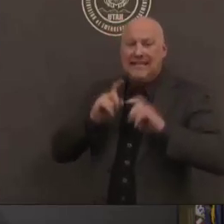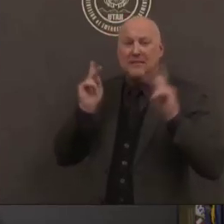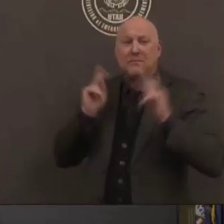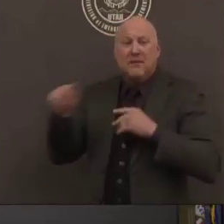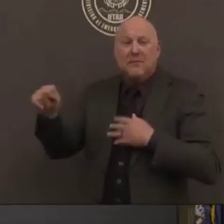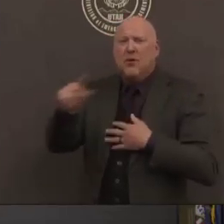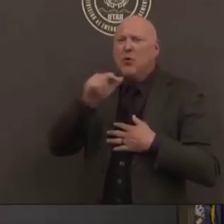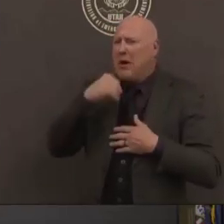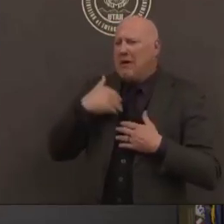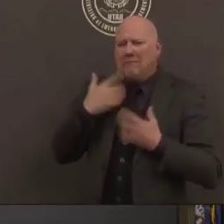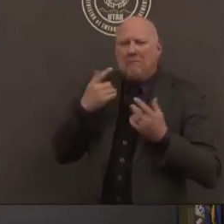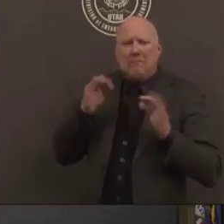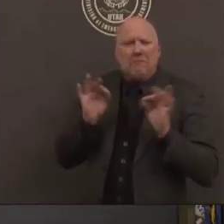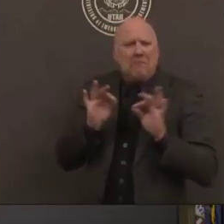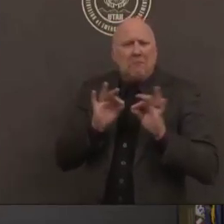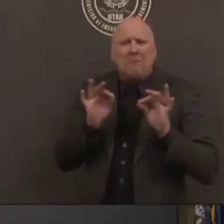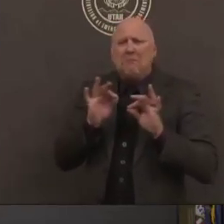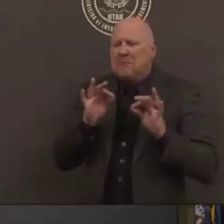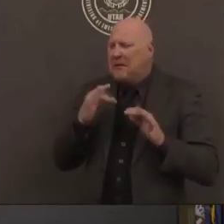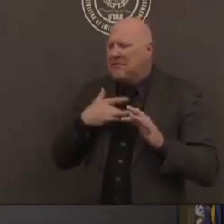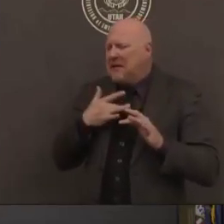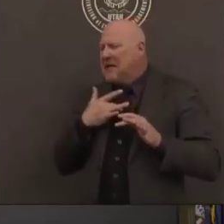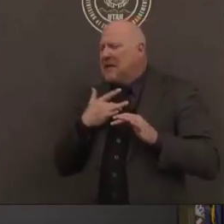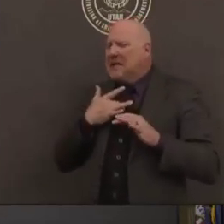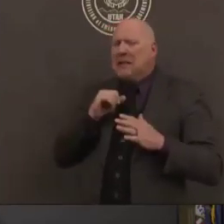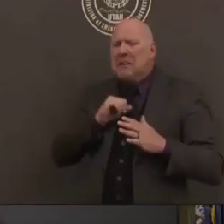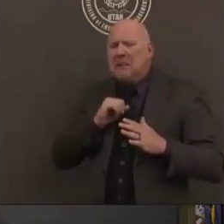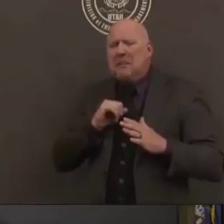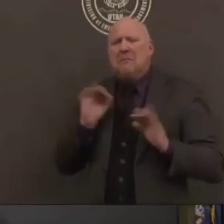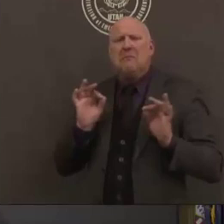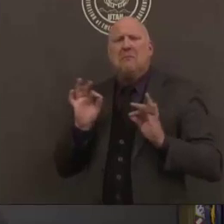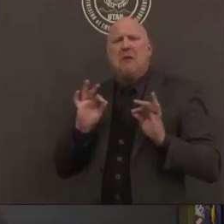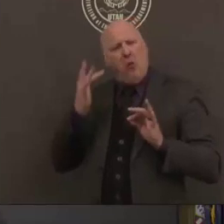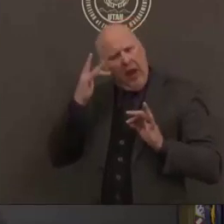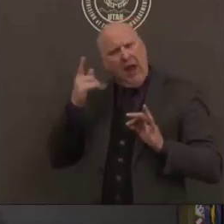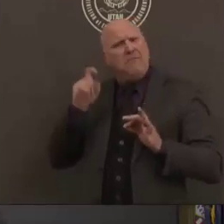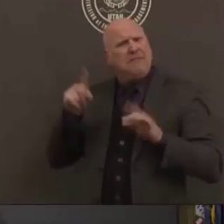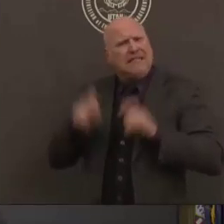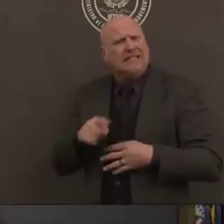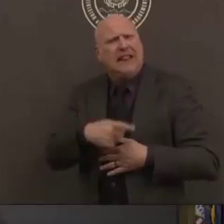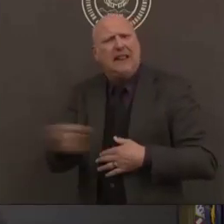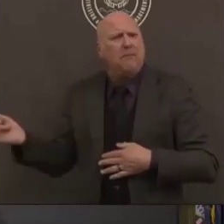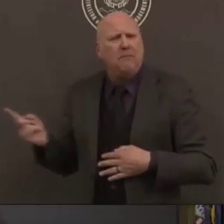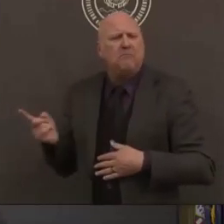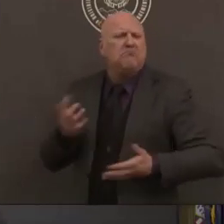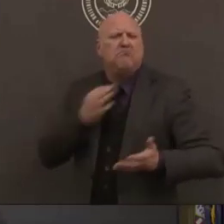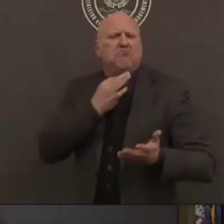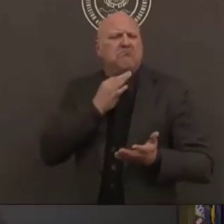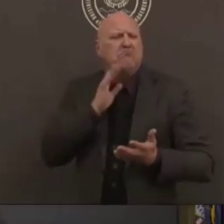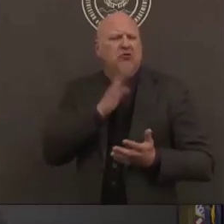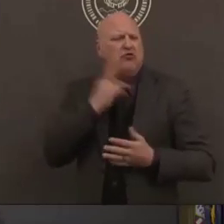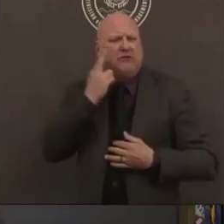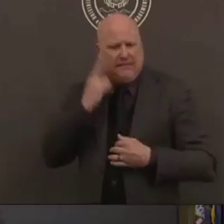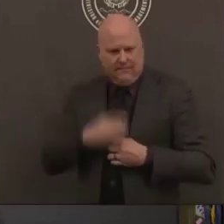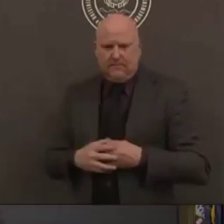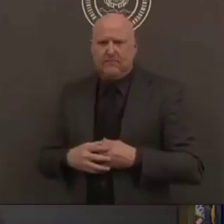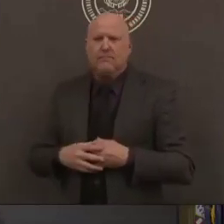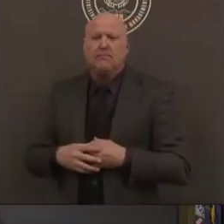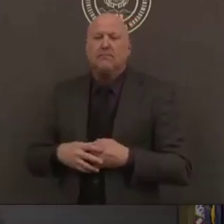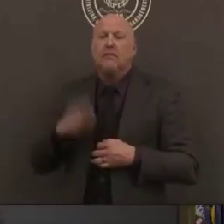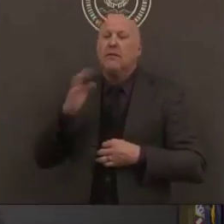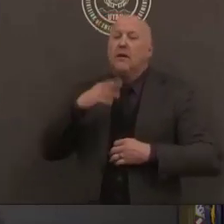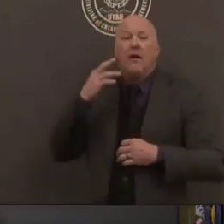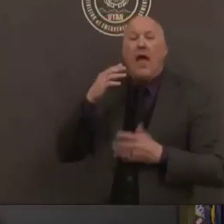all? What Sure. data you get? What's the end game there? Help us understand that. Sure, absolutely. What we're learning about COVID-19, both nationally